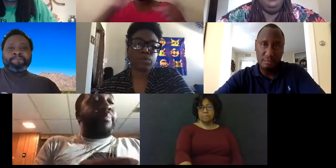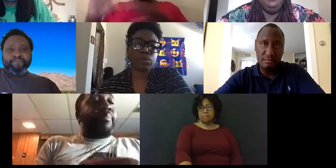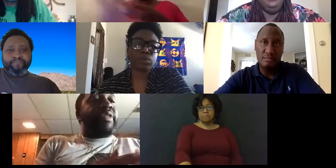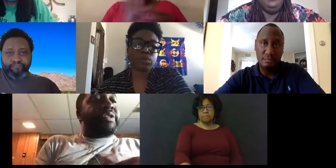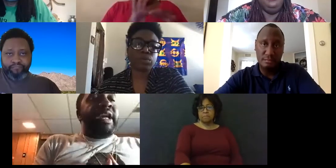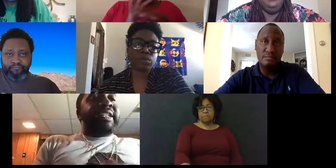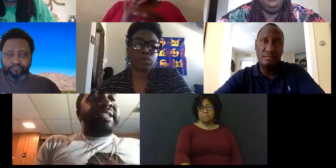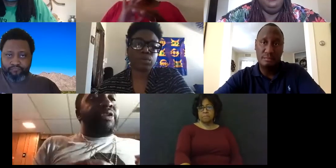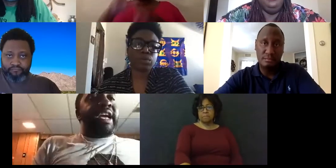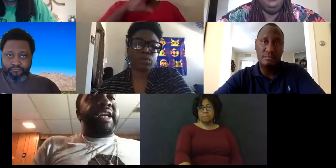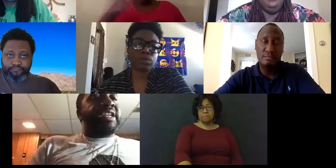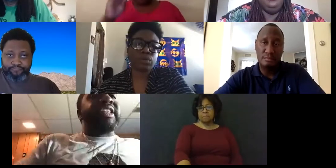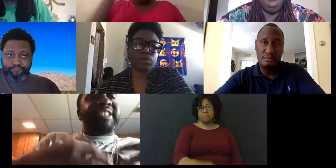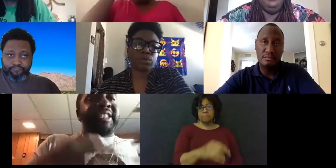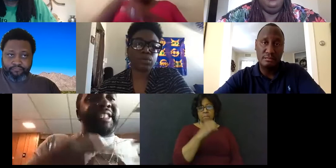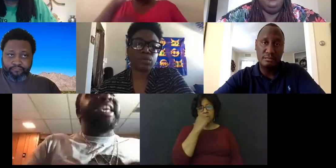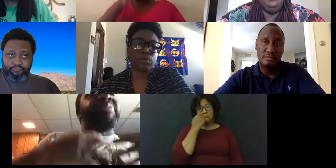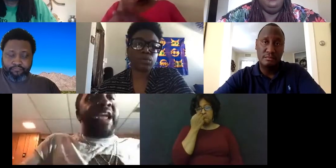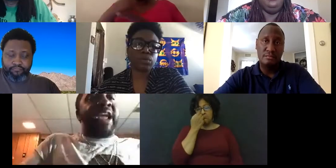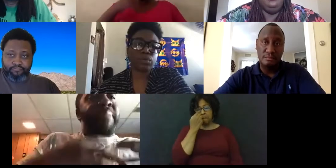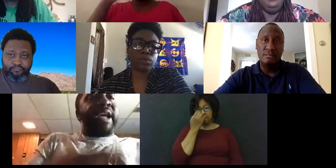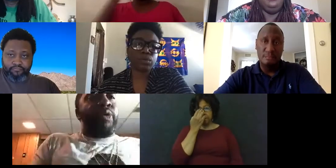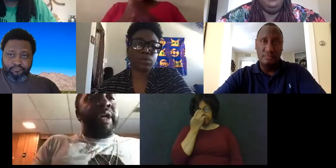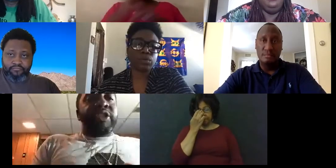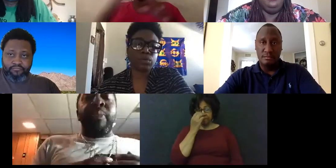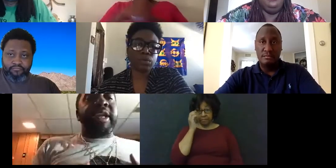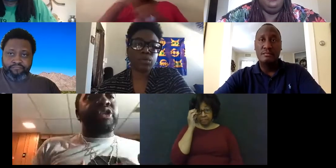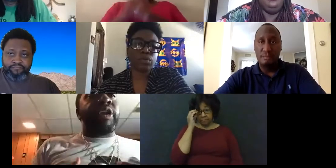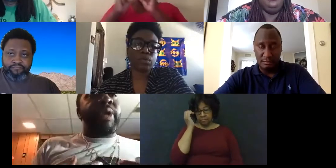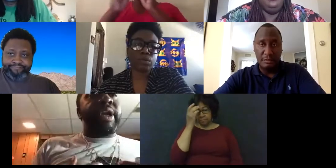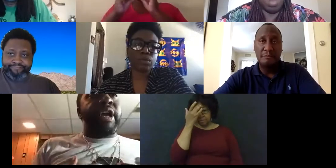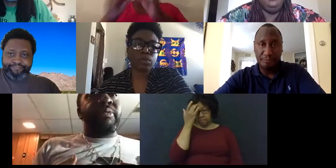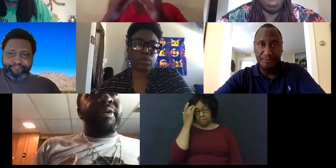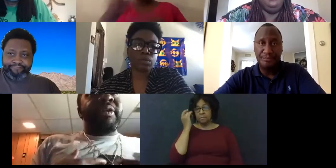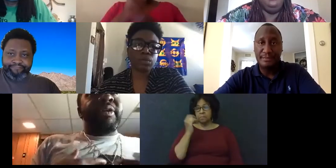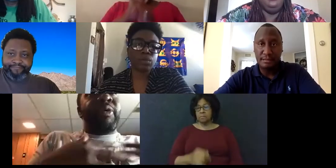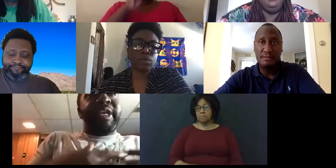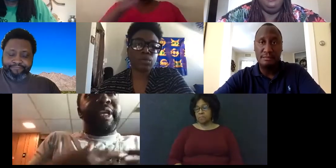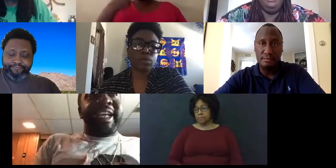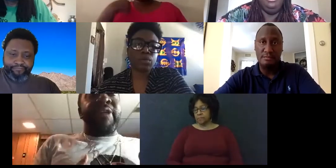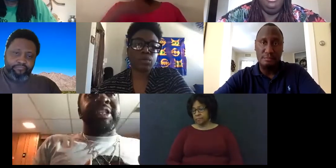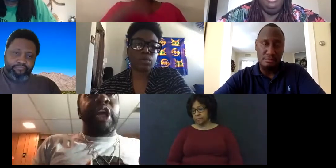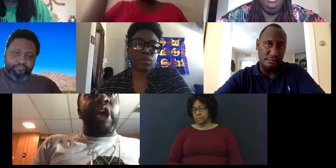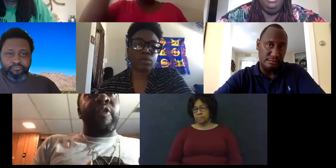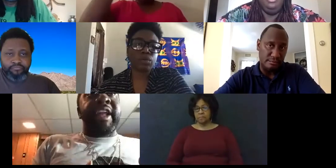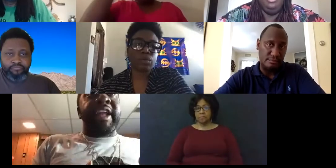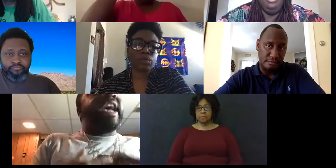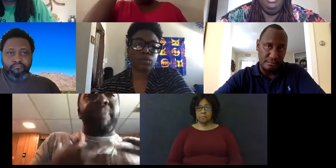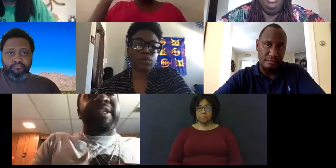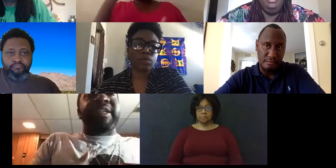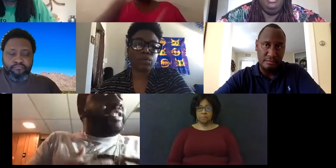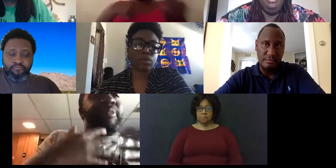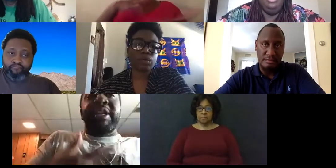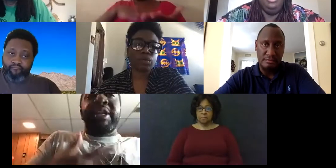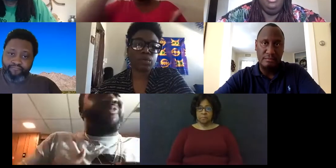and brothers that are telling us, let's keep this fight back going. So making sure that we know what we need to get out with this COVID is,